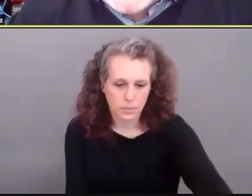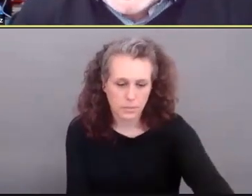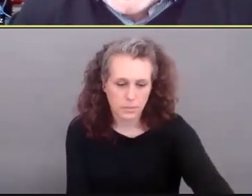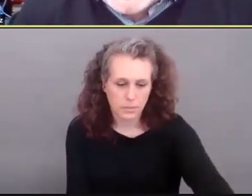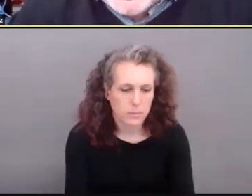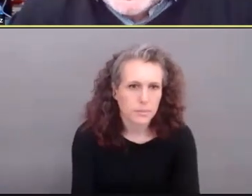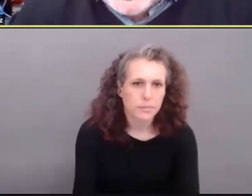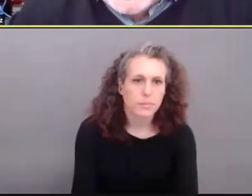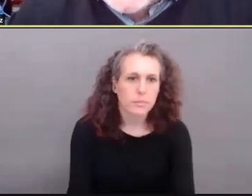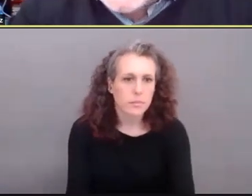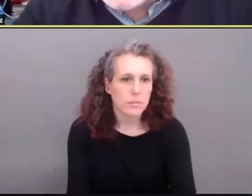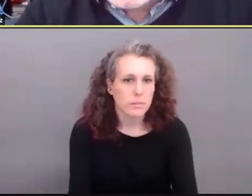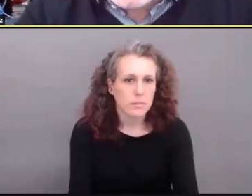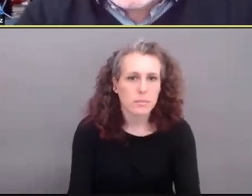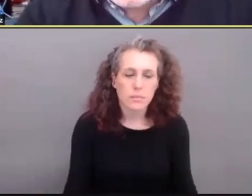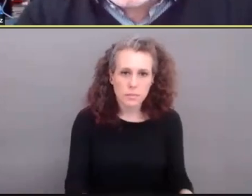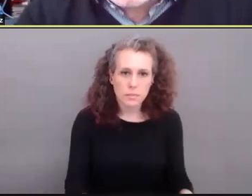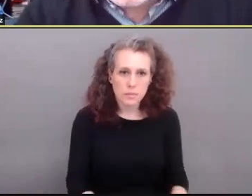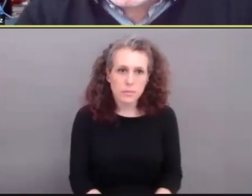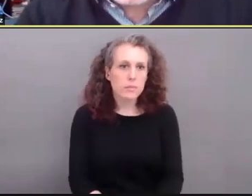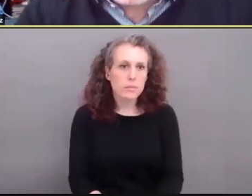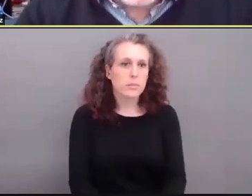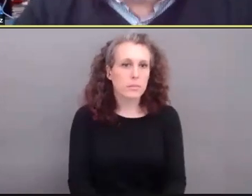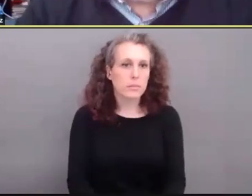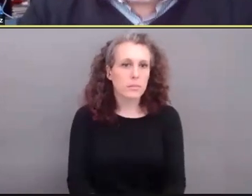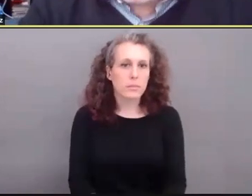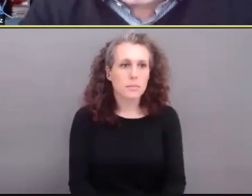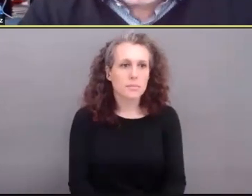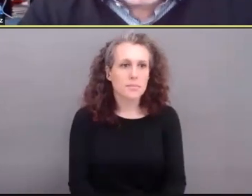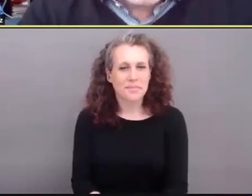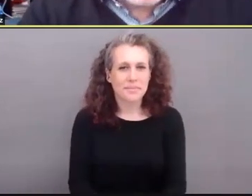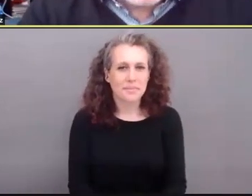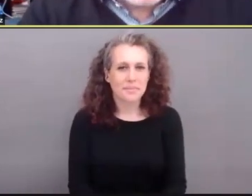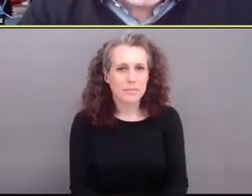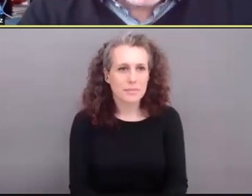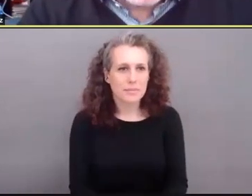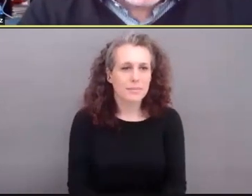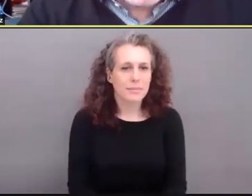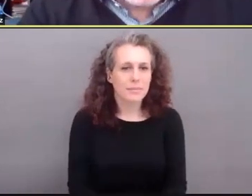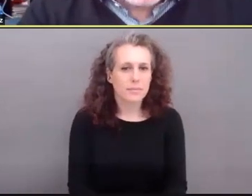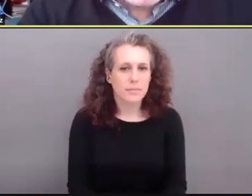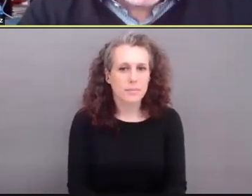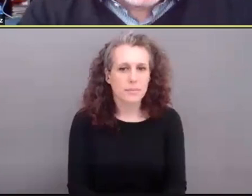I don't know if I can pass. Okay. Oh,